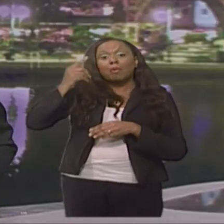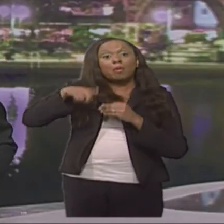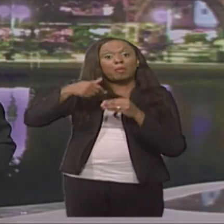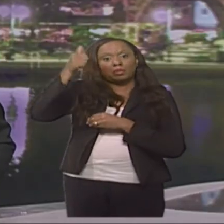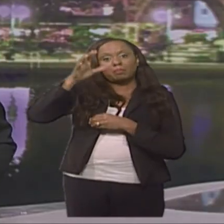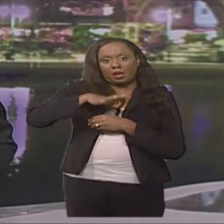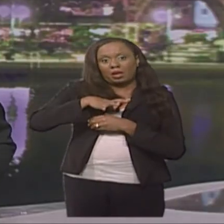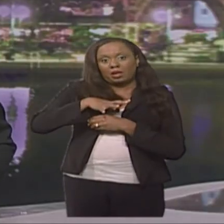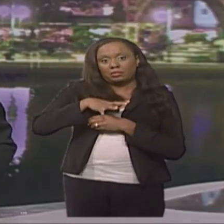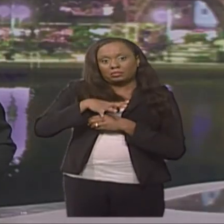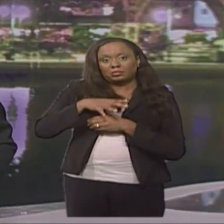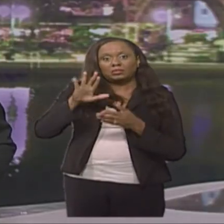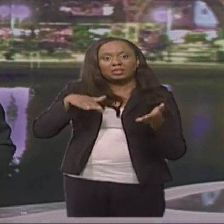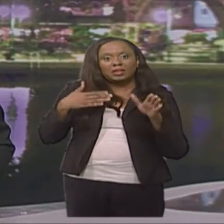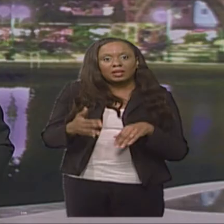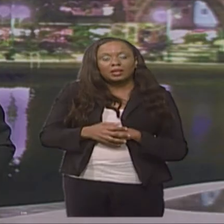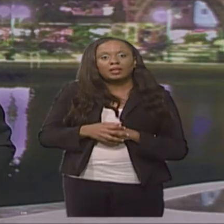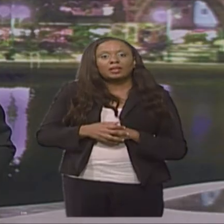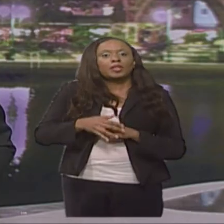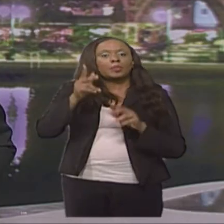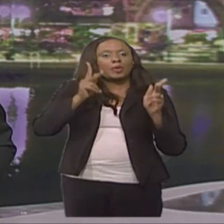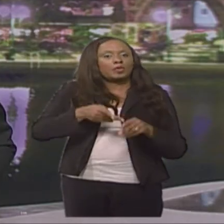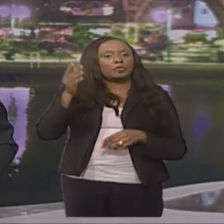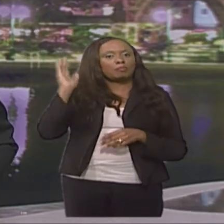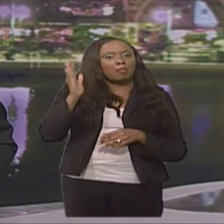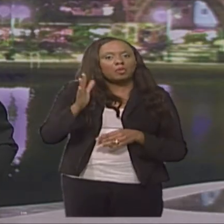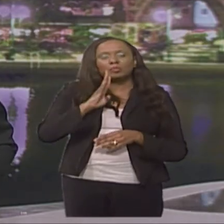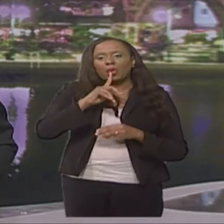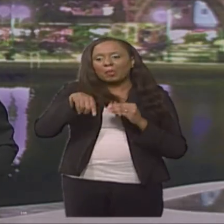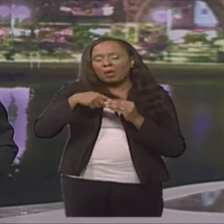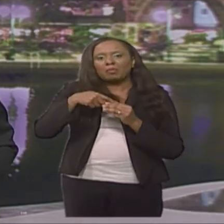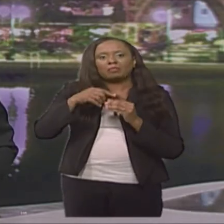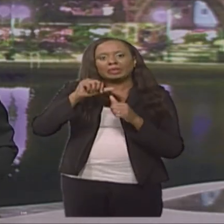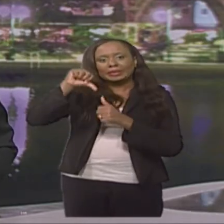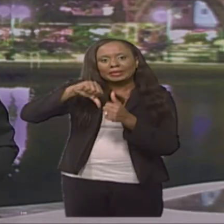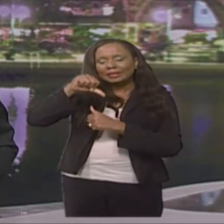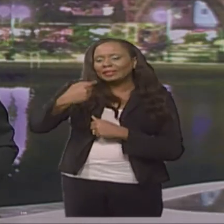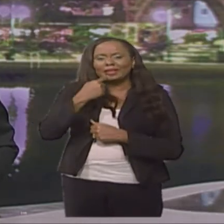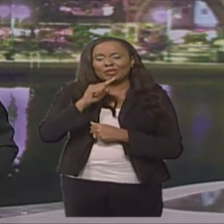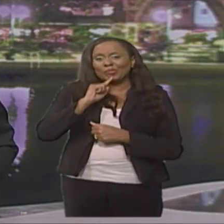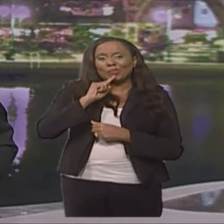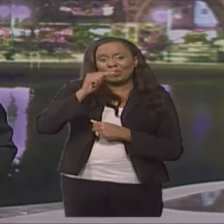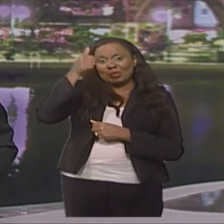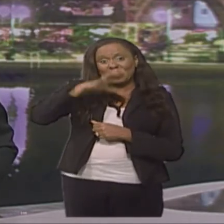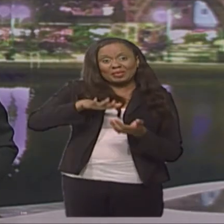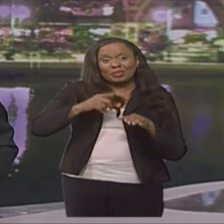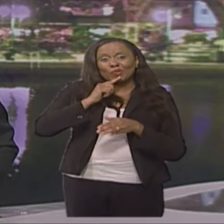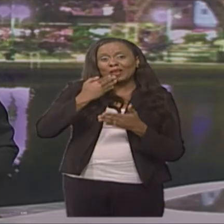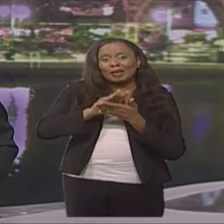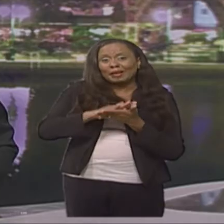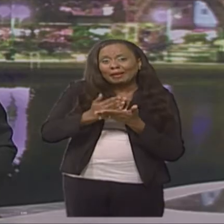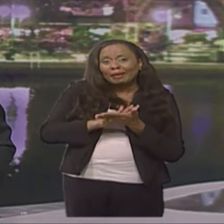eulogy, Orlando Gabby Scott spoke of his encounters with Hollingsworth, who was also an avid cook. Mr. Scott says Hollingsworth